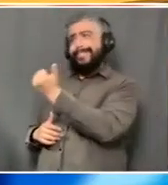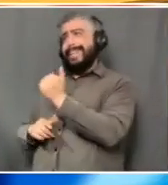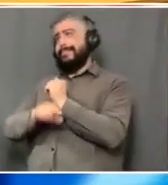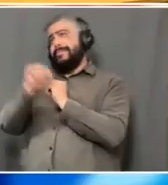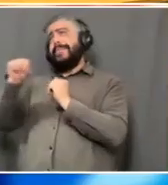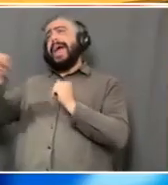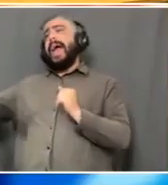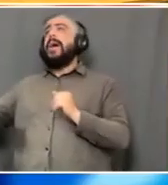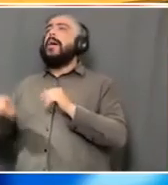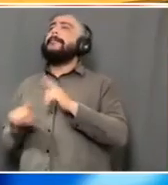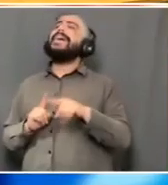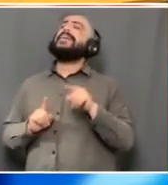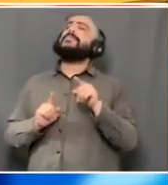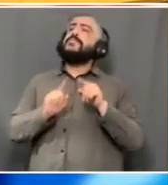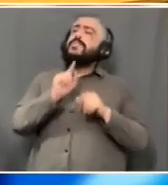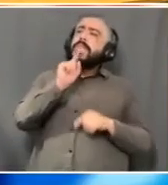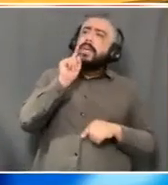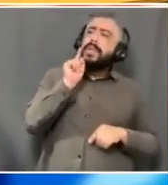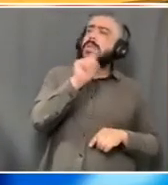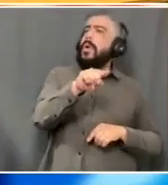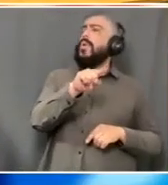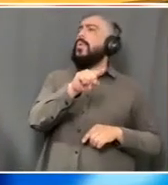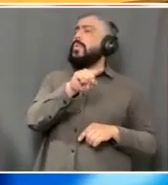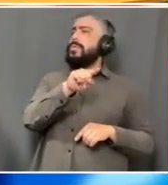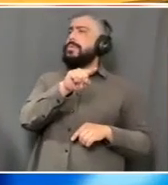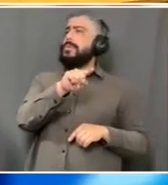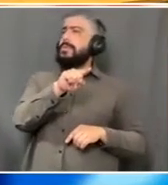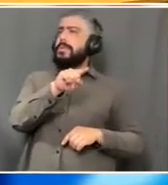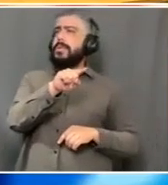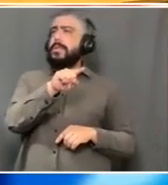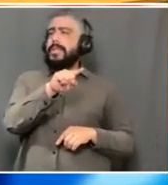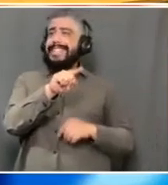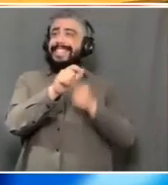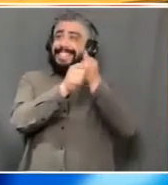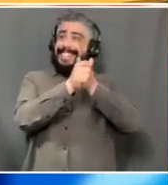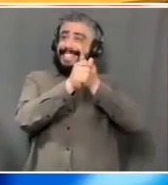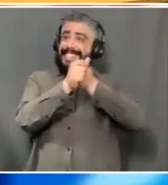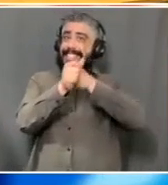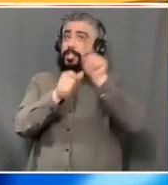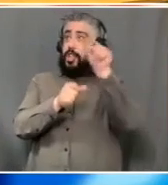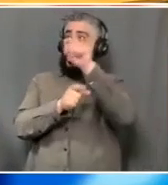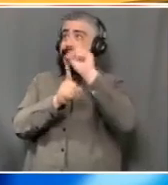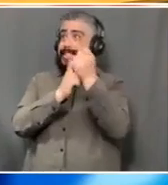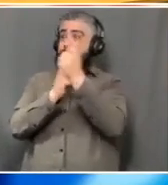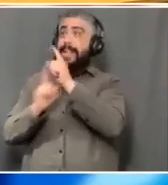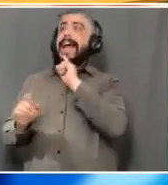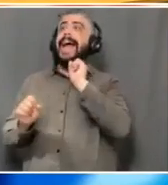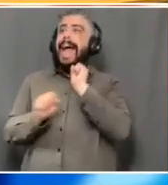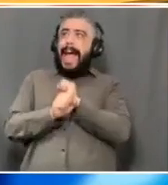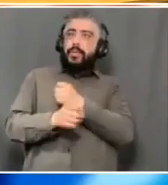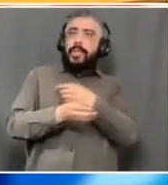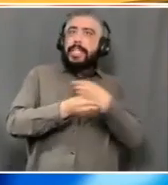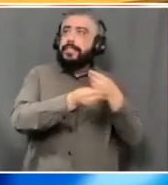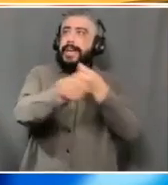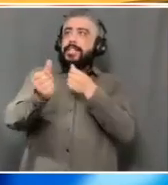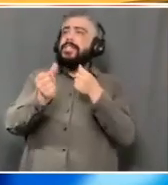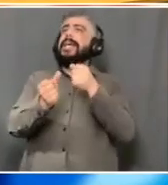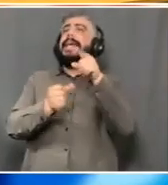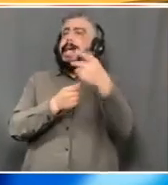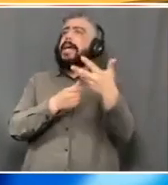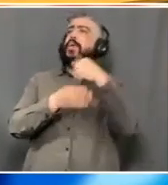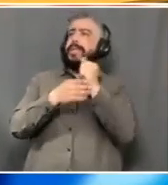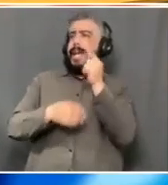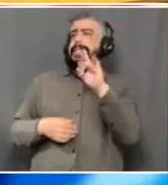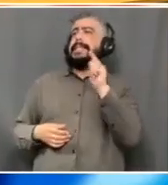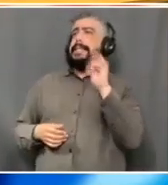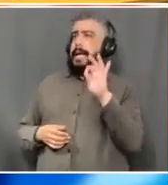But these are, in each of these cases, actual expenditures, and so it does include 18, 19. It goes